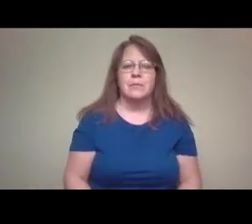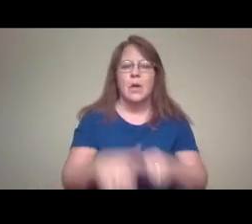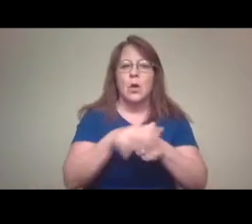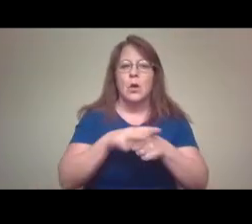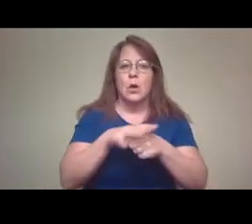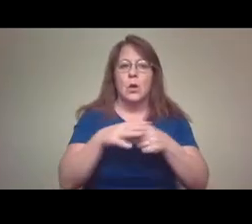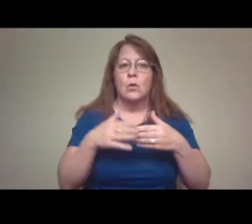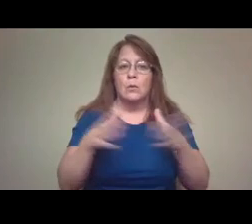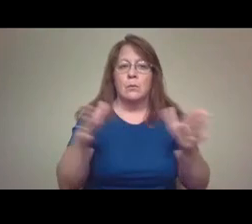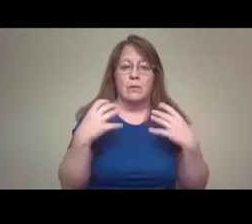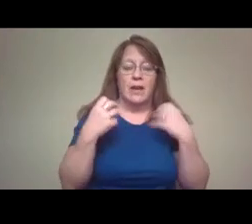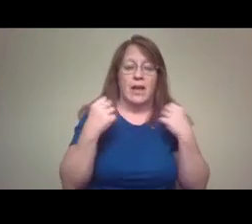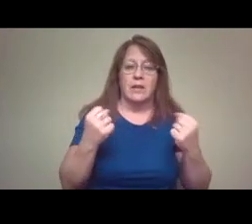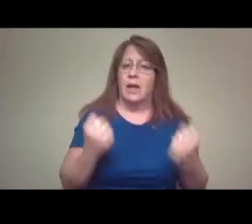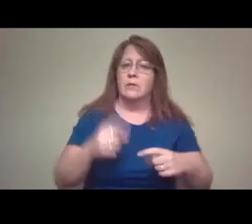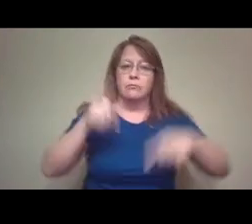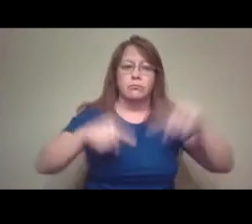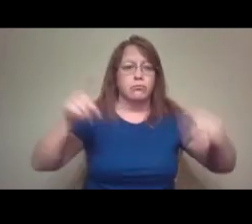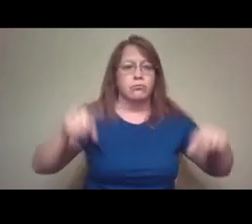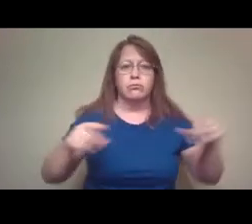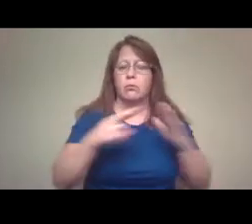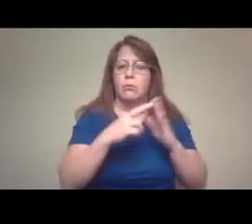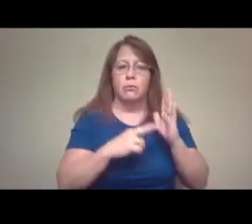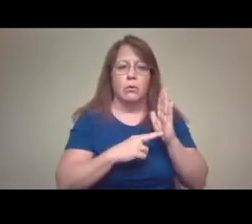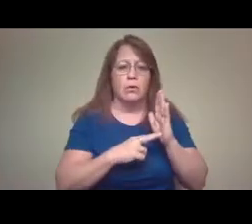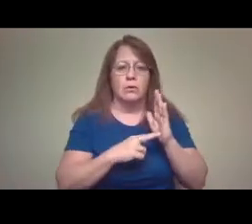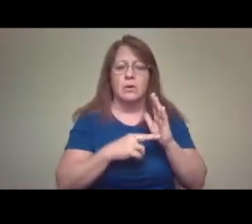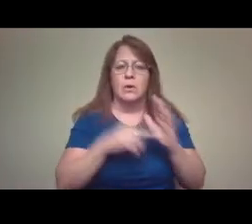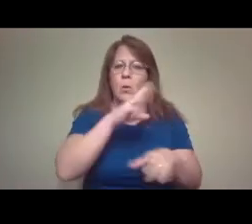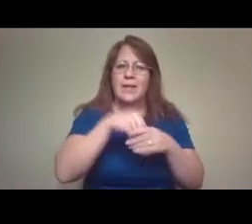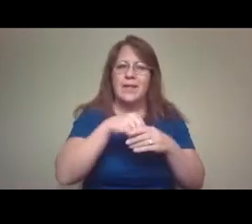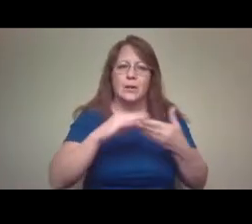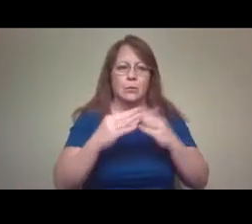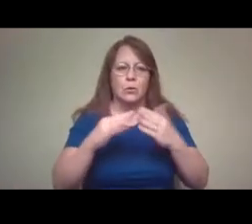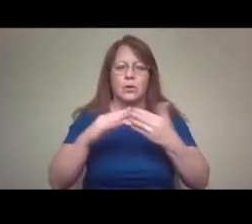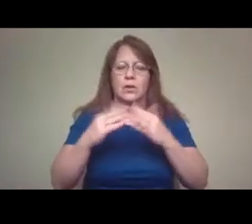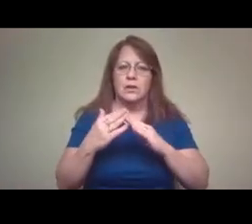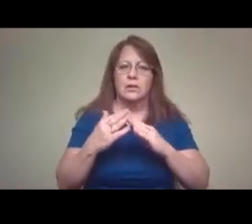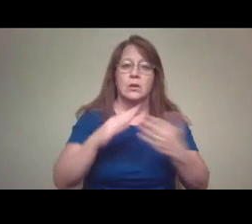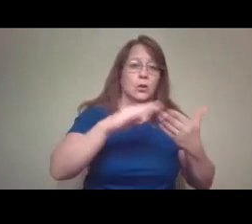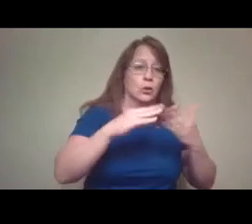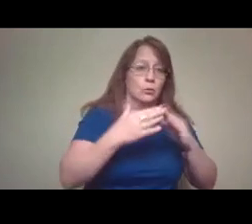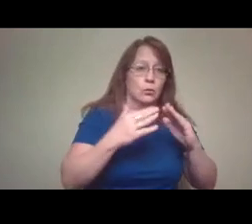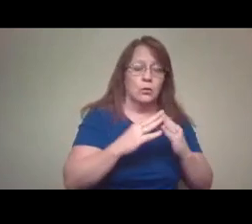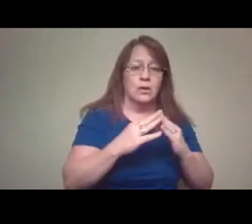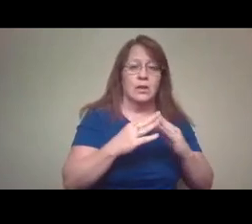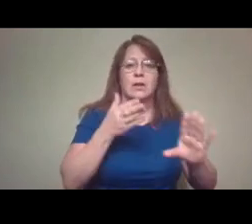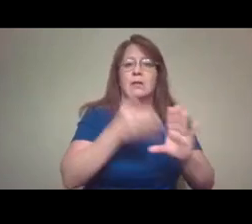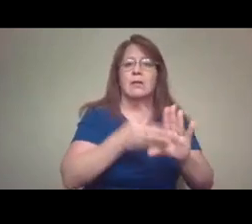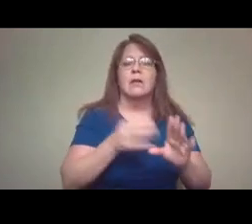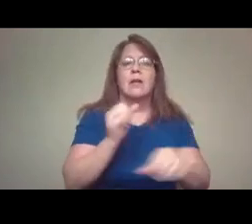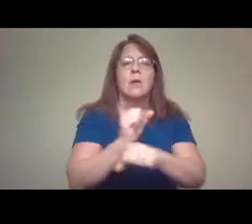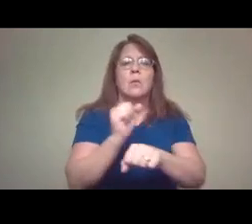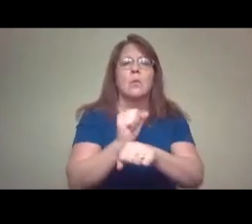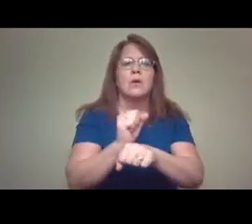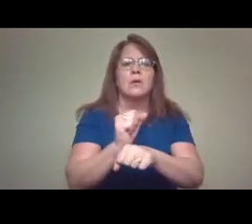public health has a variety of roles for suicide prevention work within communities. Through community engagement, local public health works to